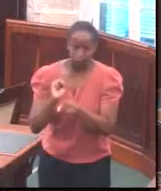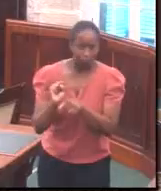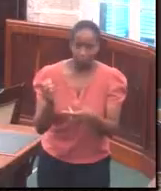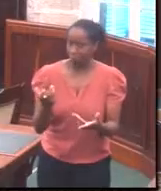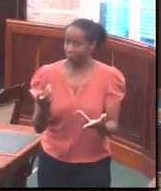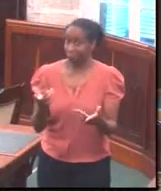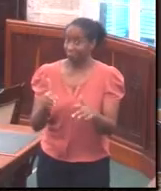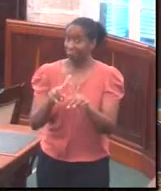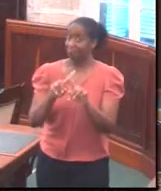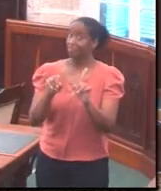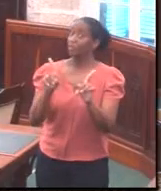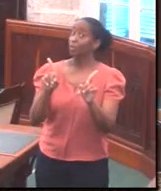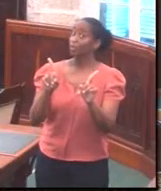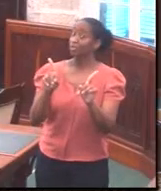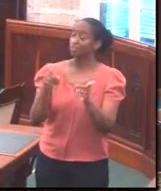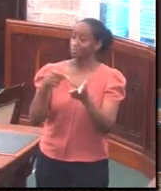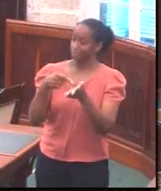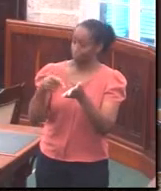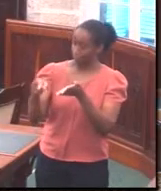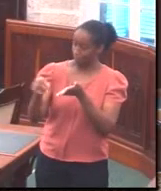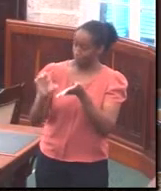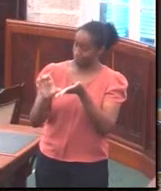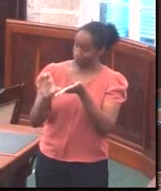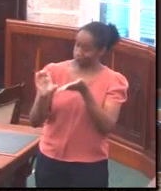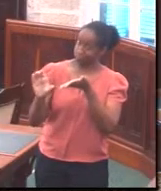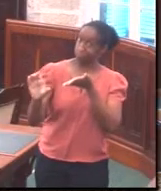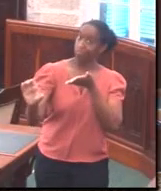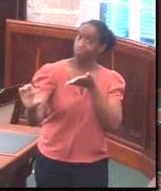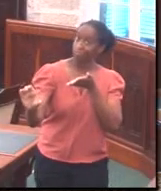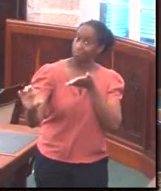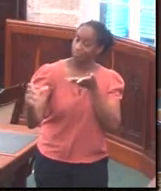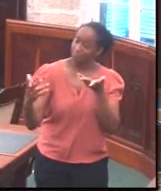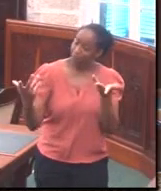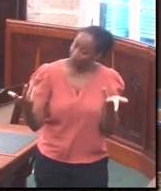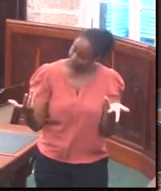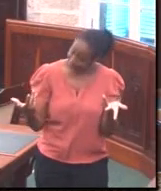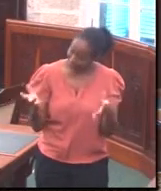They have withdrawn it. You mean this got past the whole cabinet?